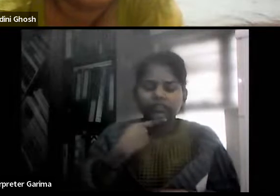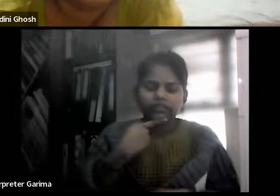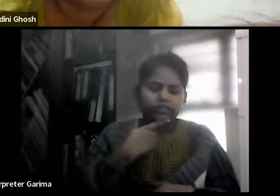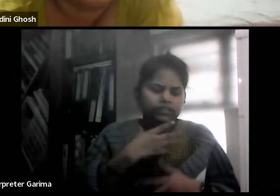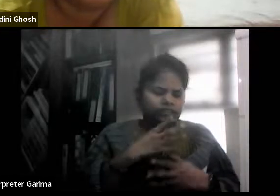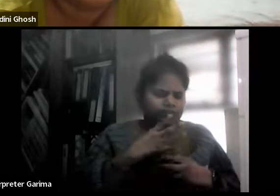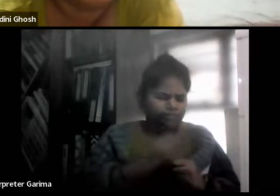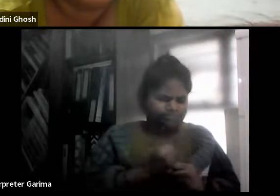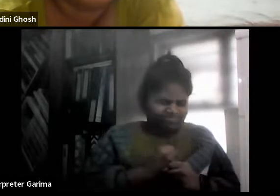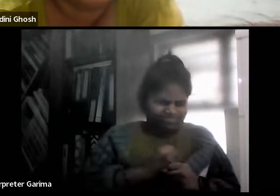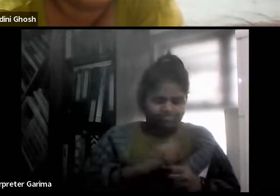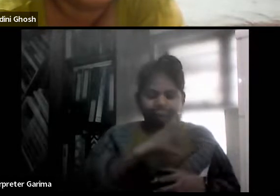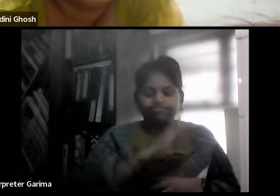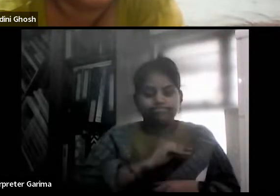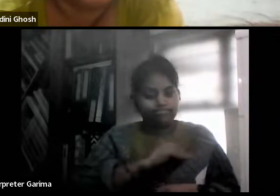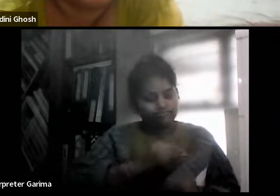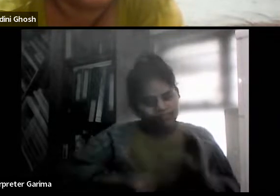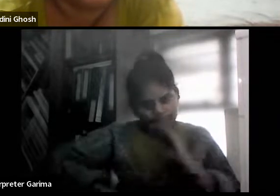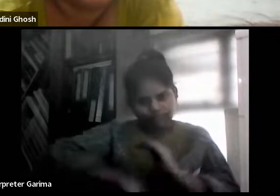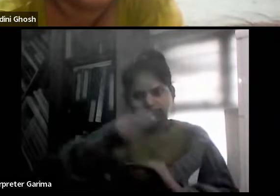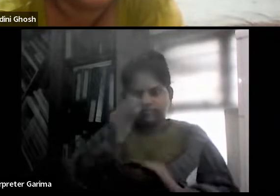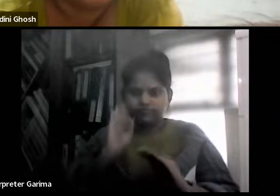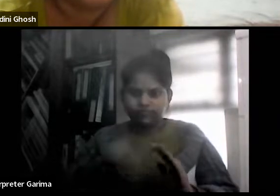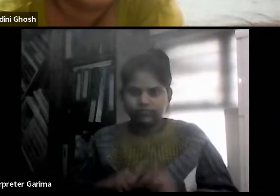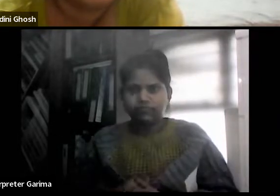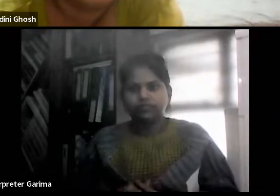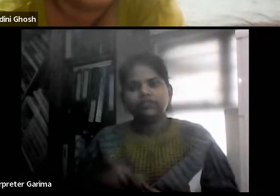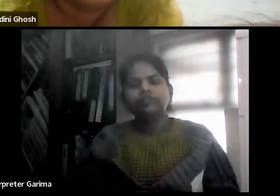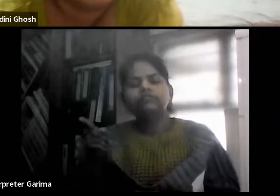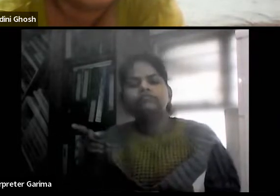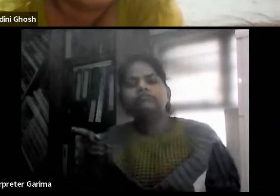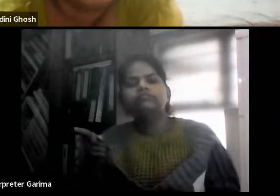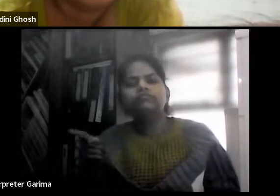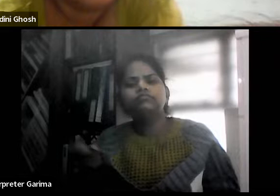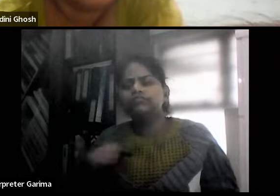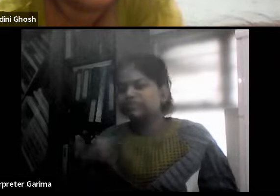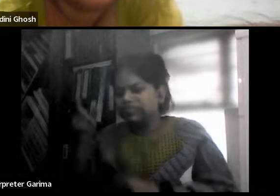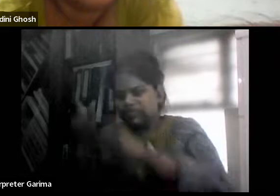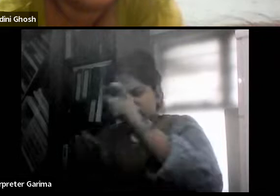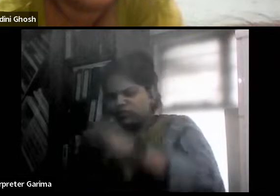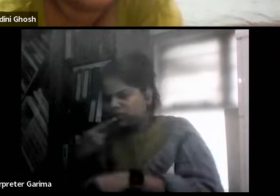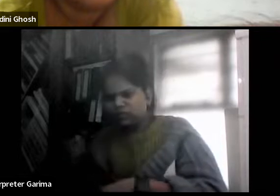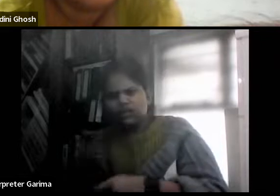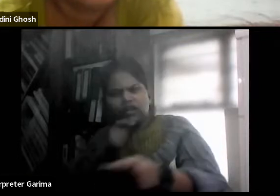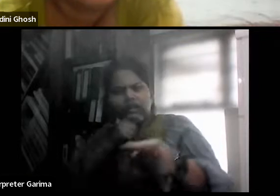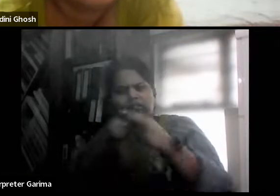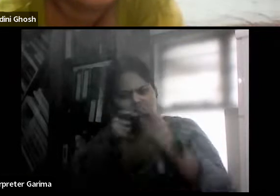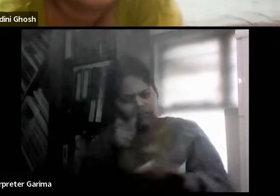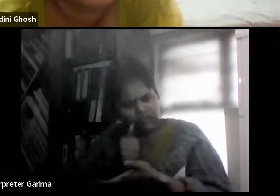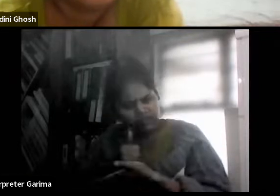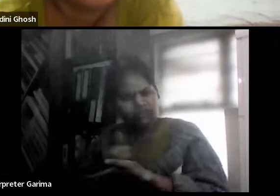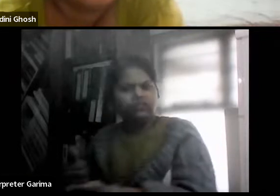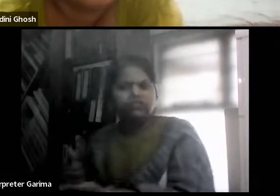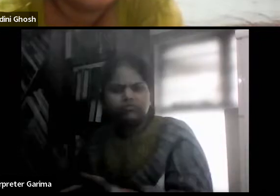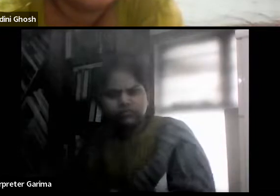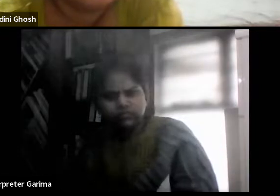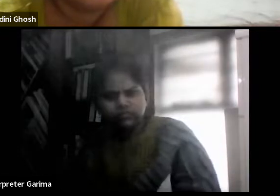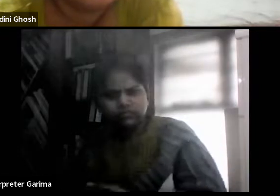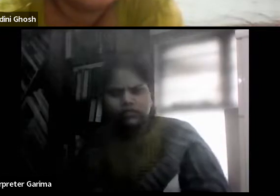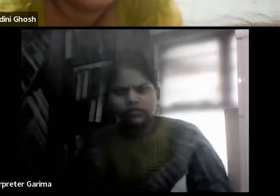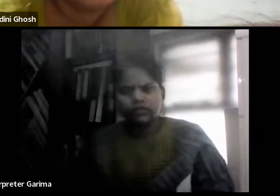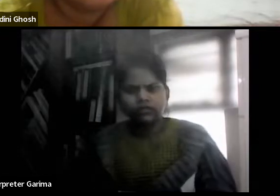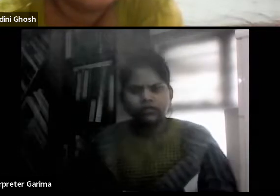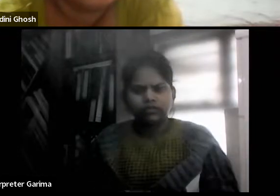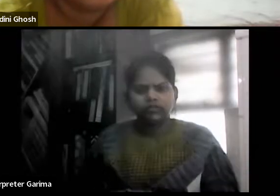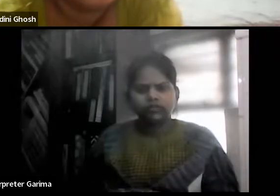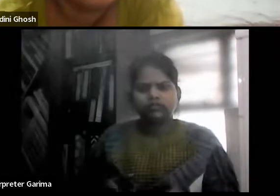But these are the things that can actually we can tell it to the people through the media. But one thing I agree with you. The red tape